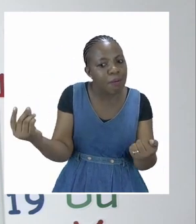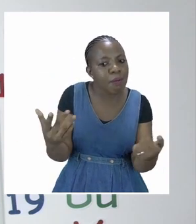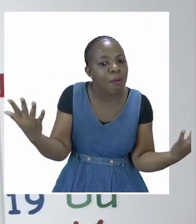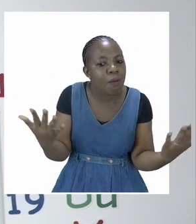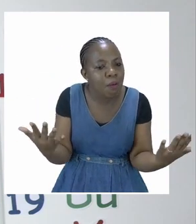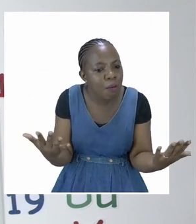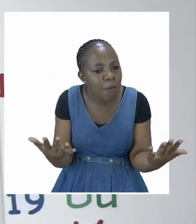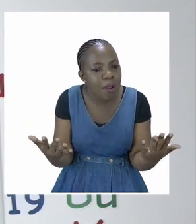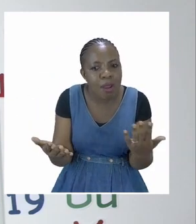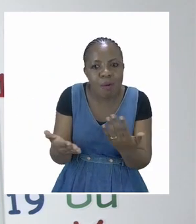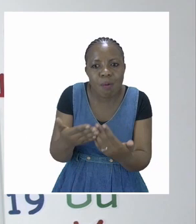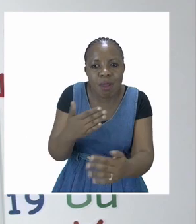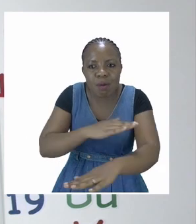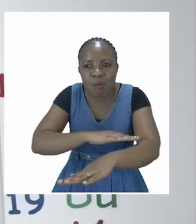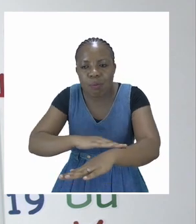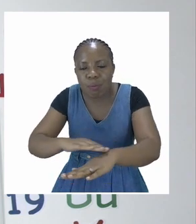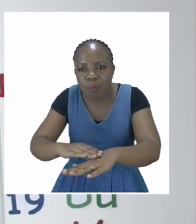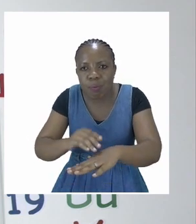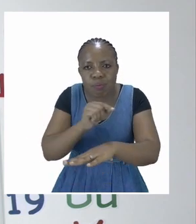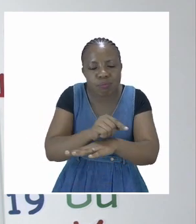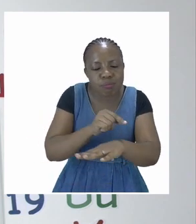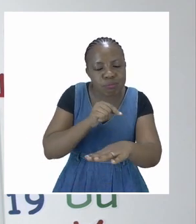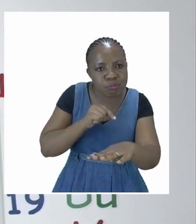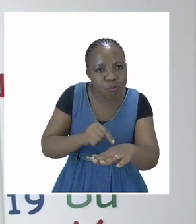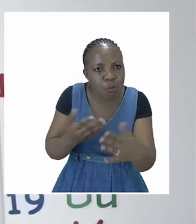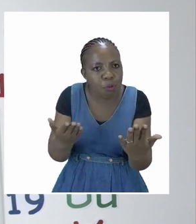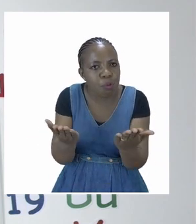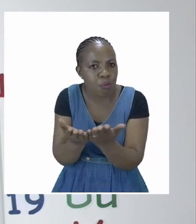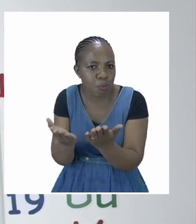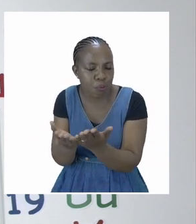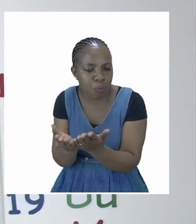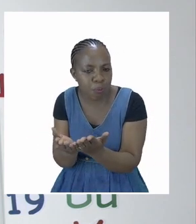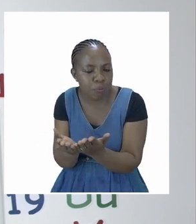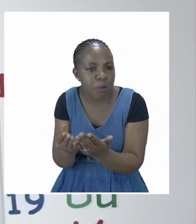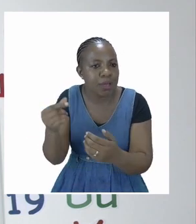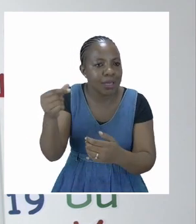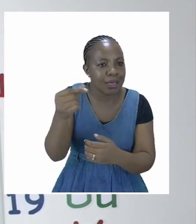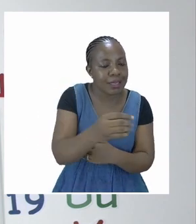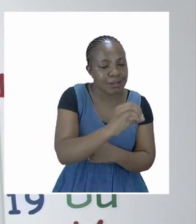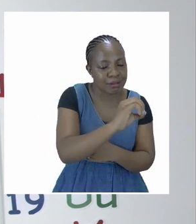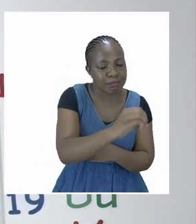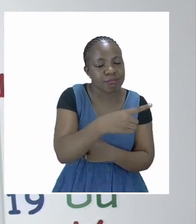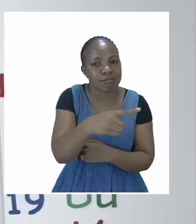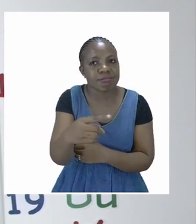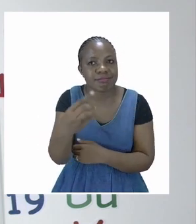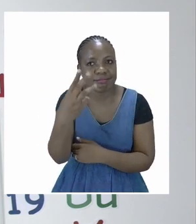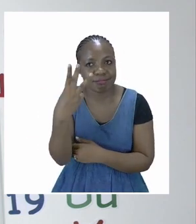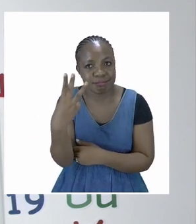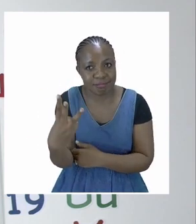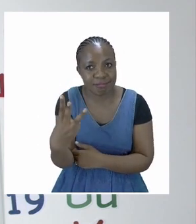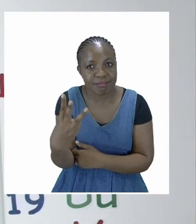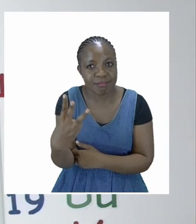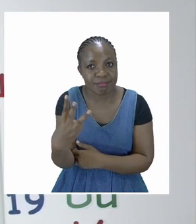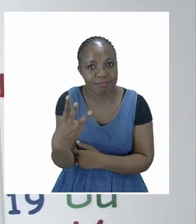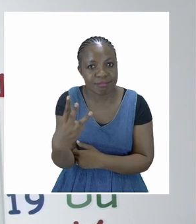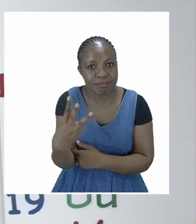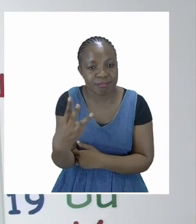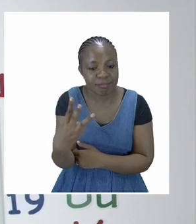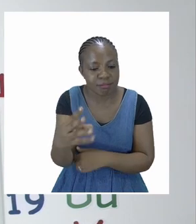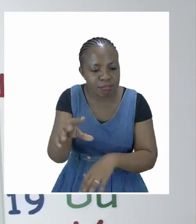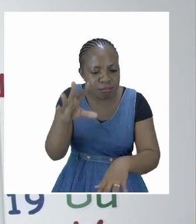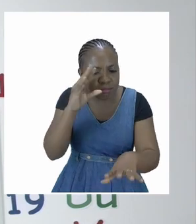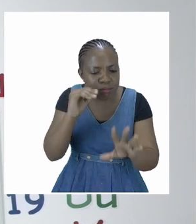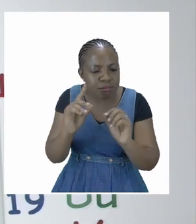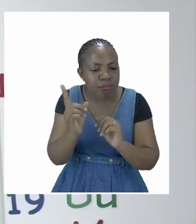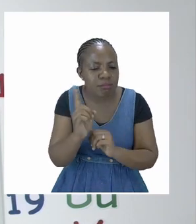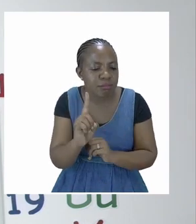to Thursday for pre-primary up until grade 3. The lessons are for listening